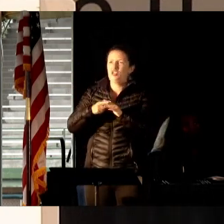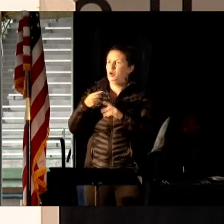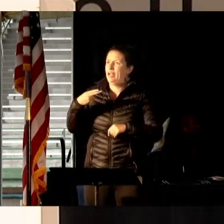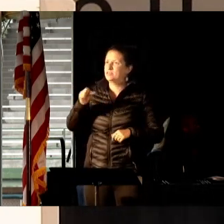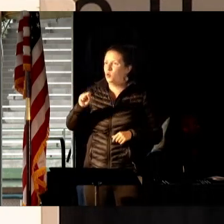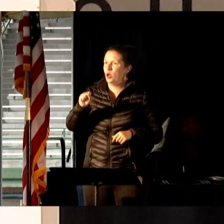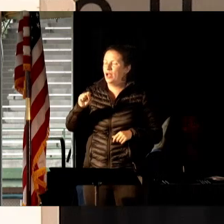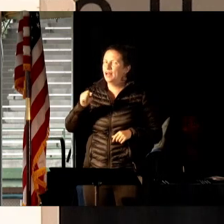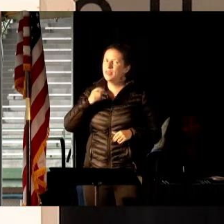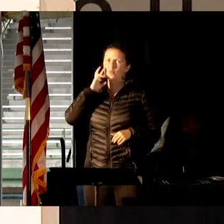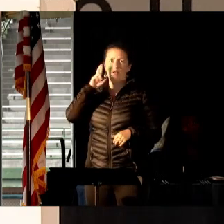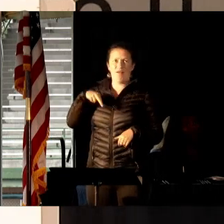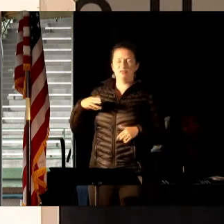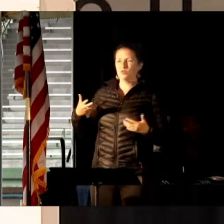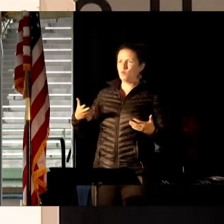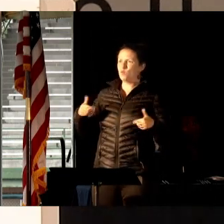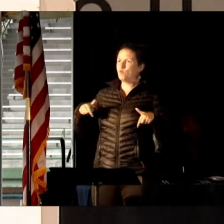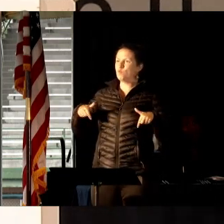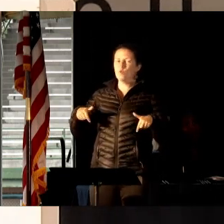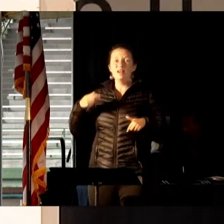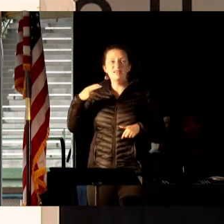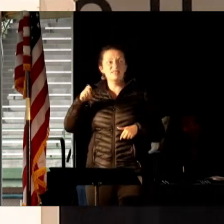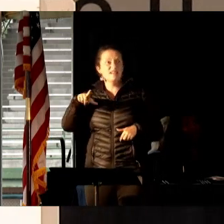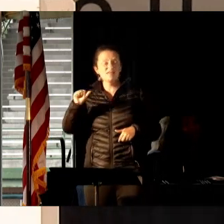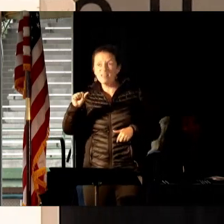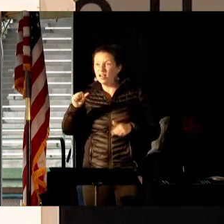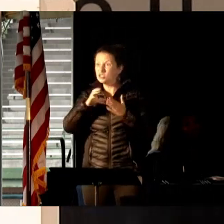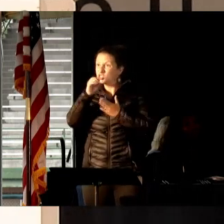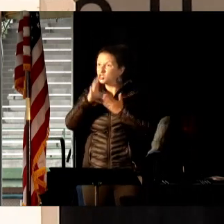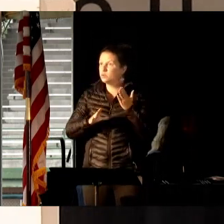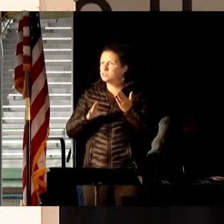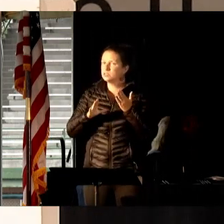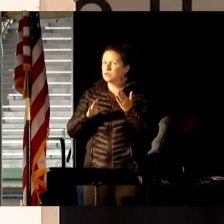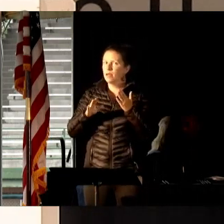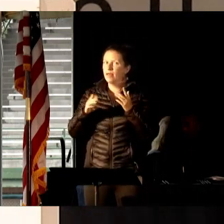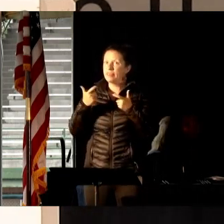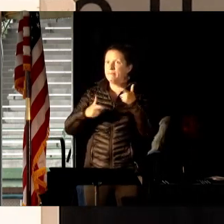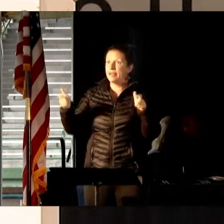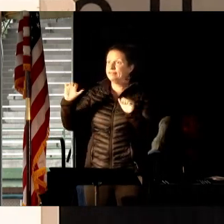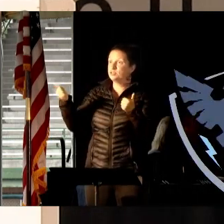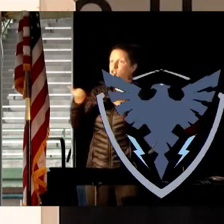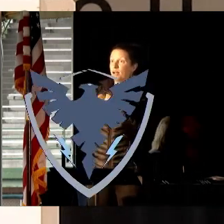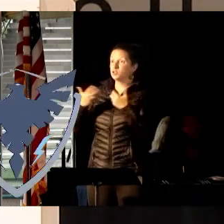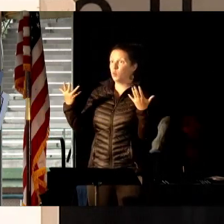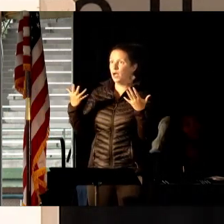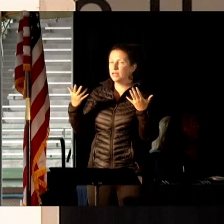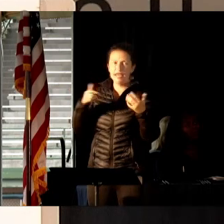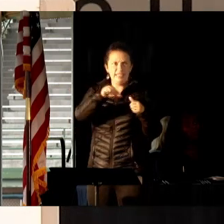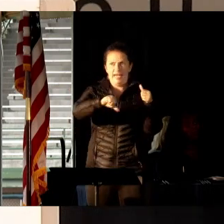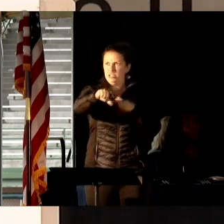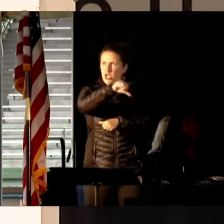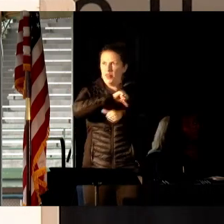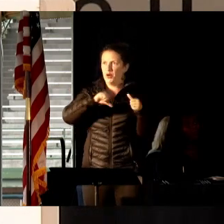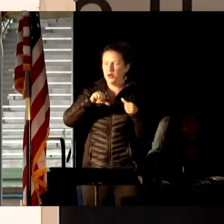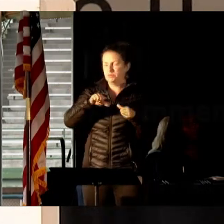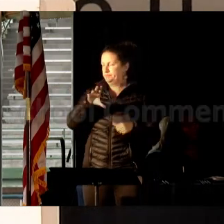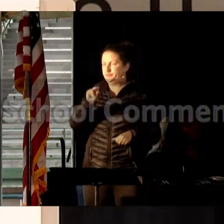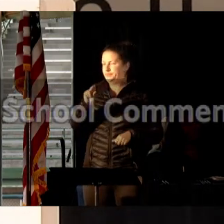HeLa students, our greatest adversary wouldn't be anyone or ourselves. It would be the